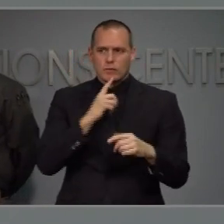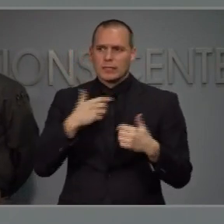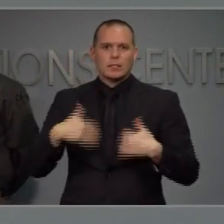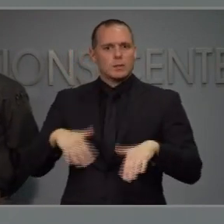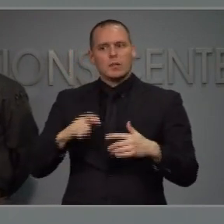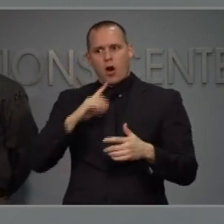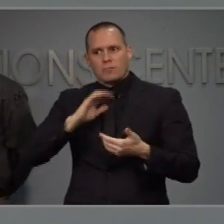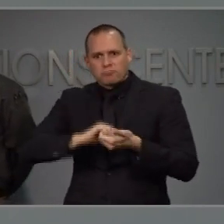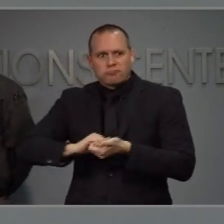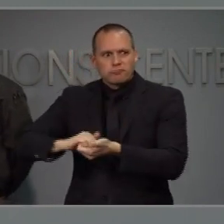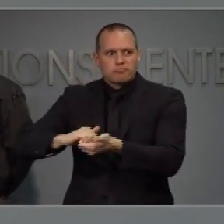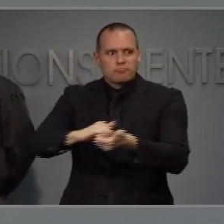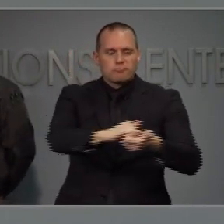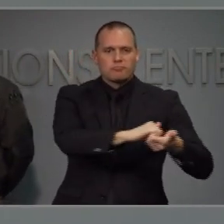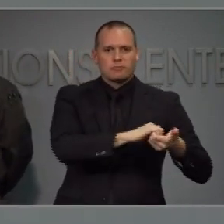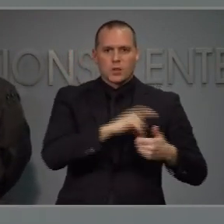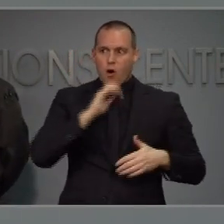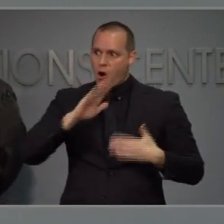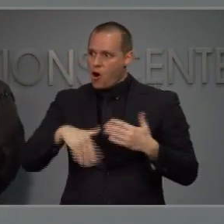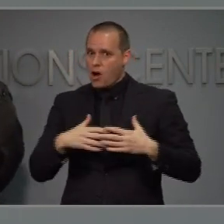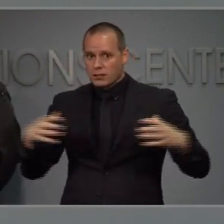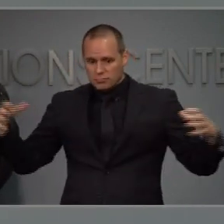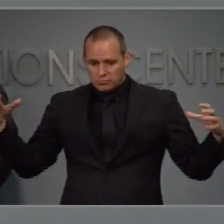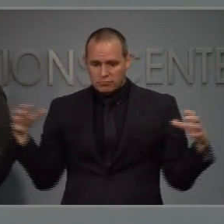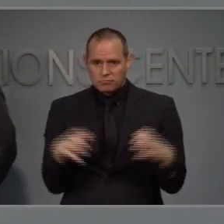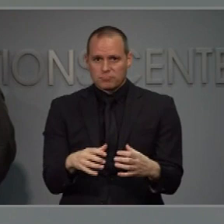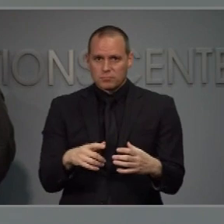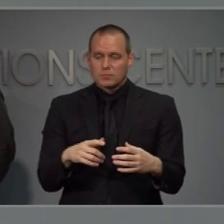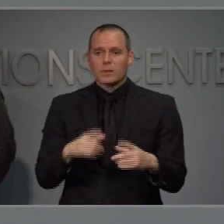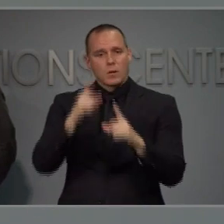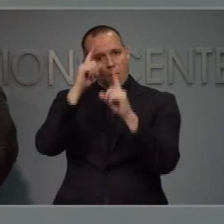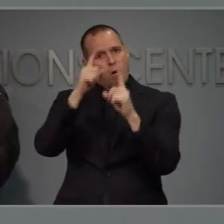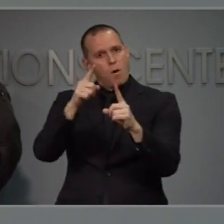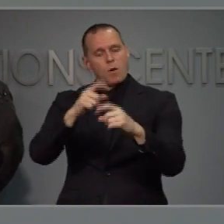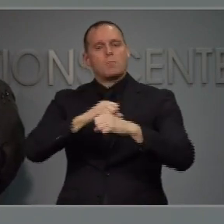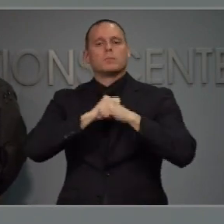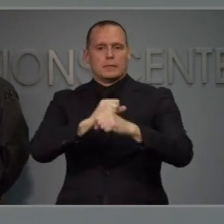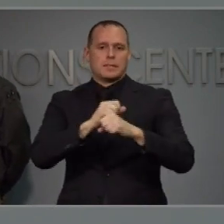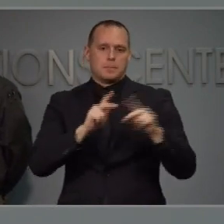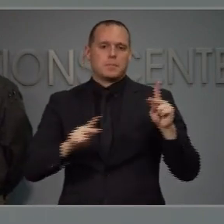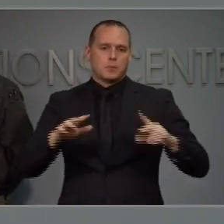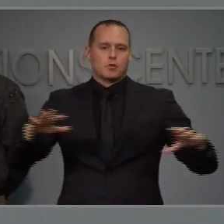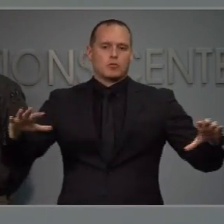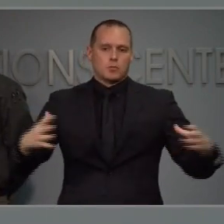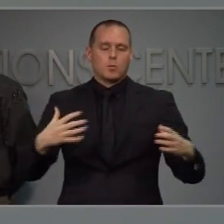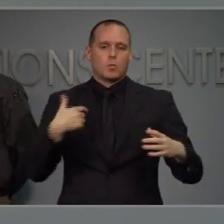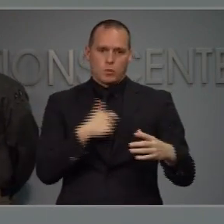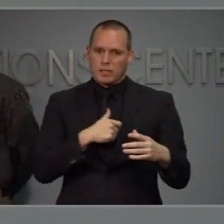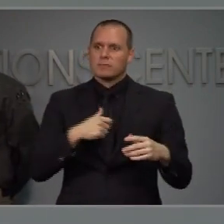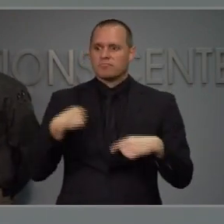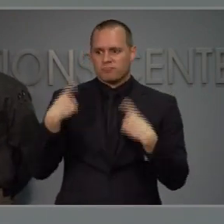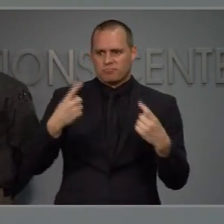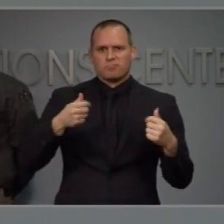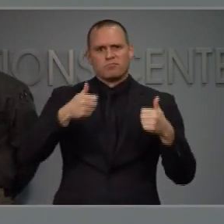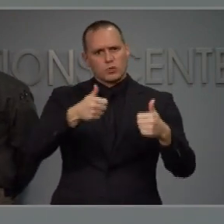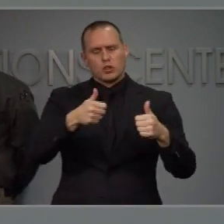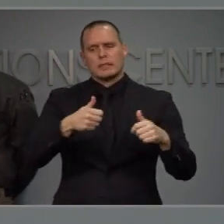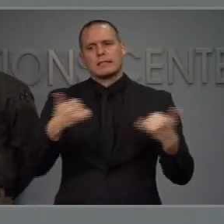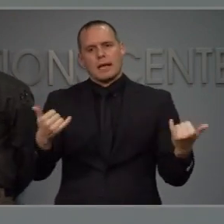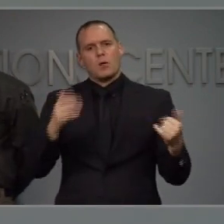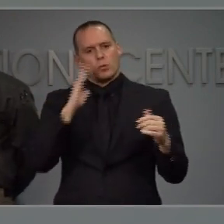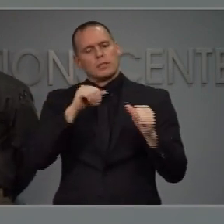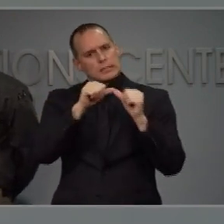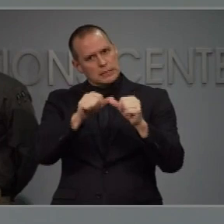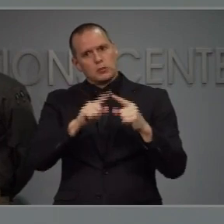team effort to really do the work to protect folks as we go forward. And so we will continue for this to be a top priority for